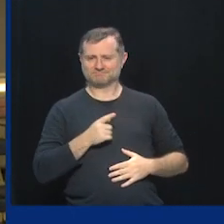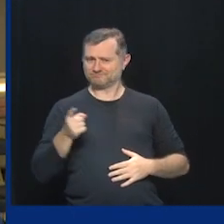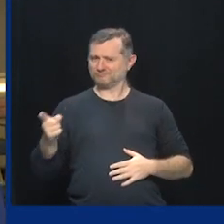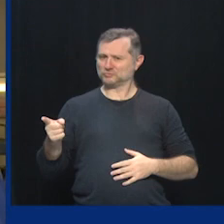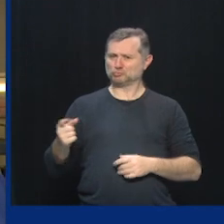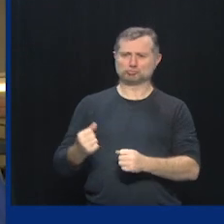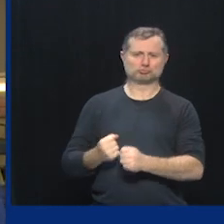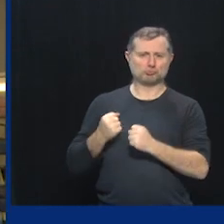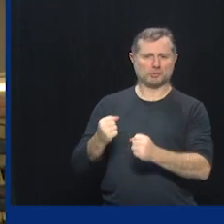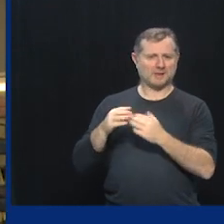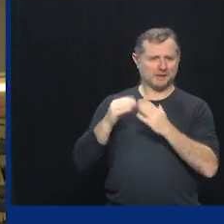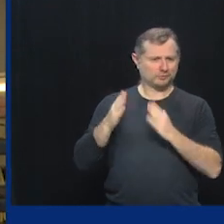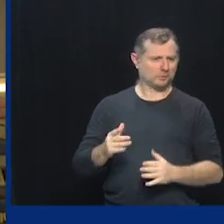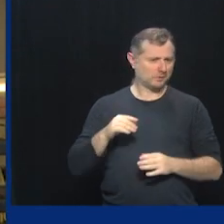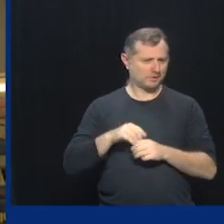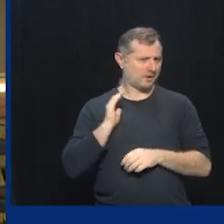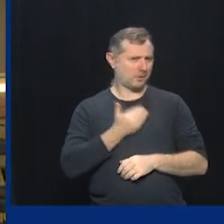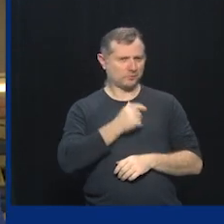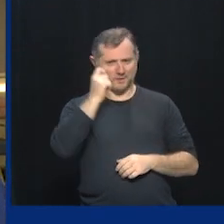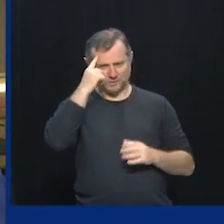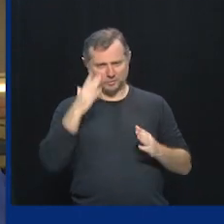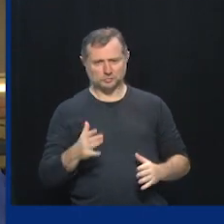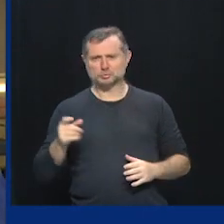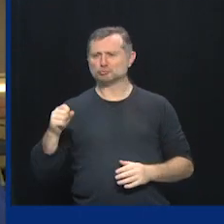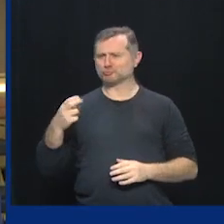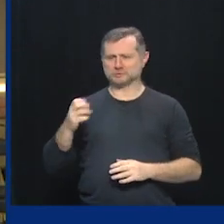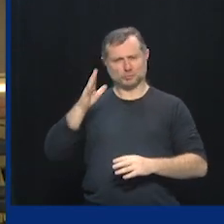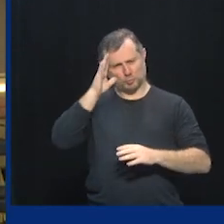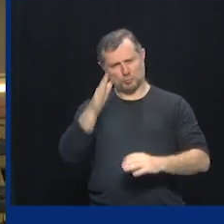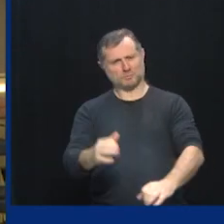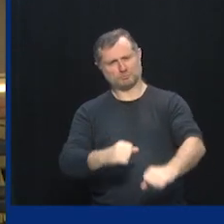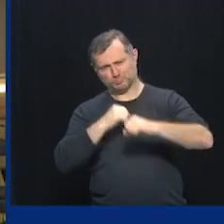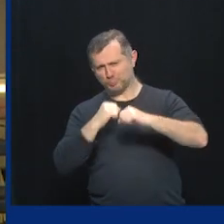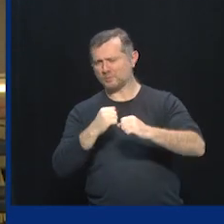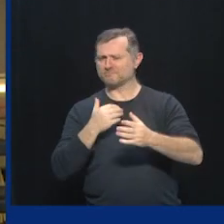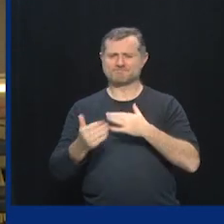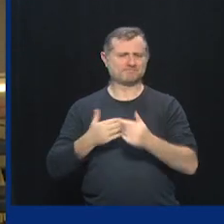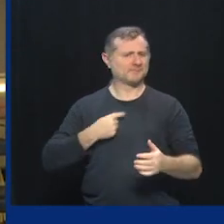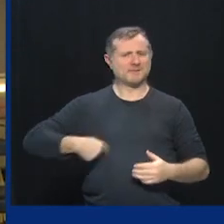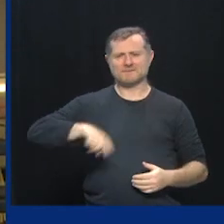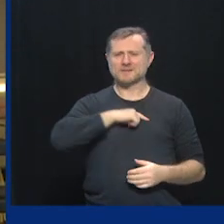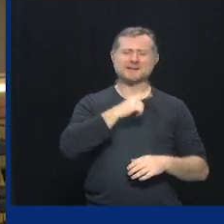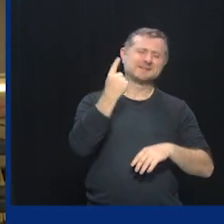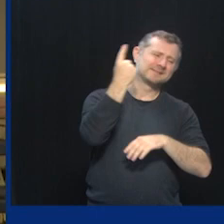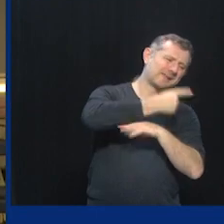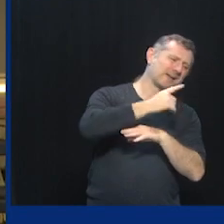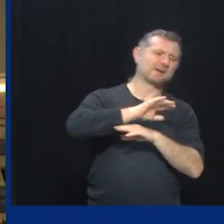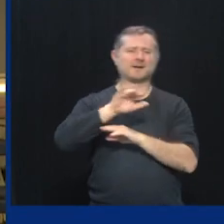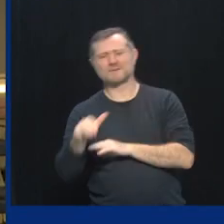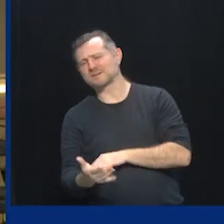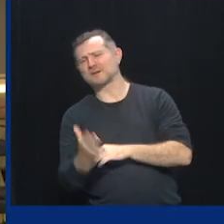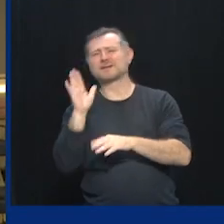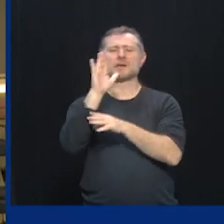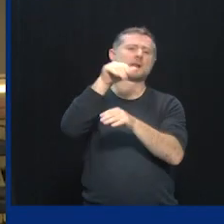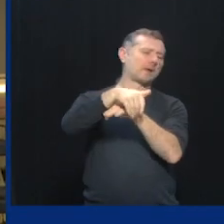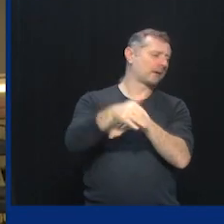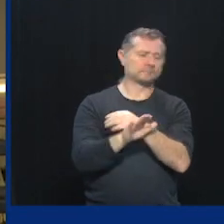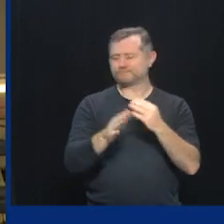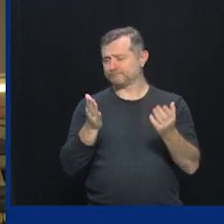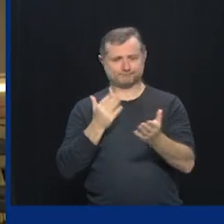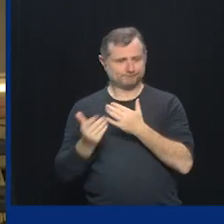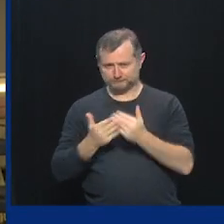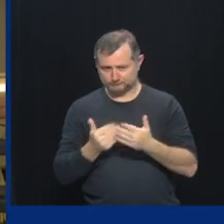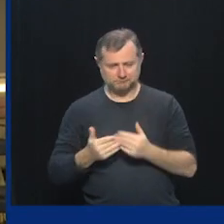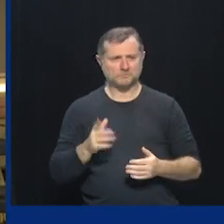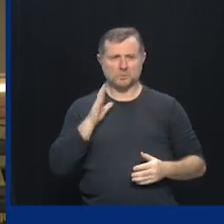the governor, and she will be here to protect us no matter when it's night, day, or good or bad. So thank you, and thank you all